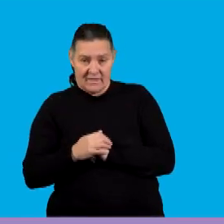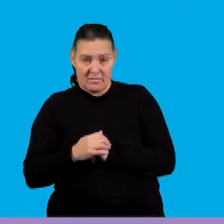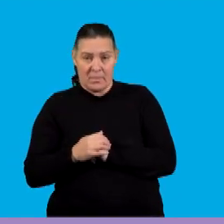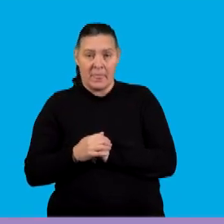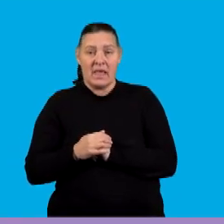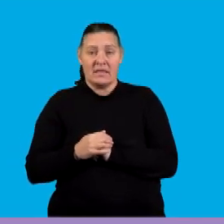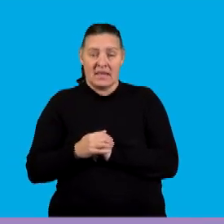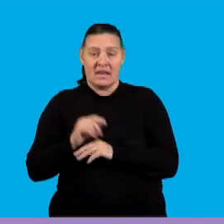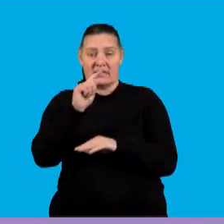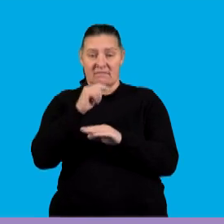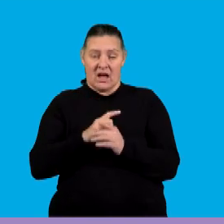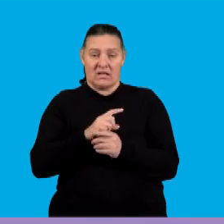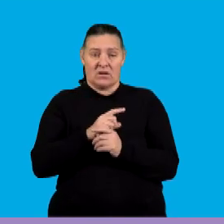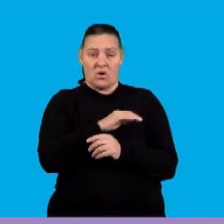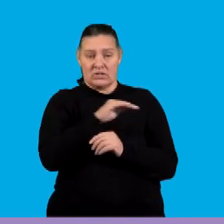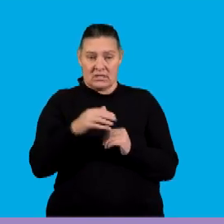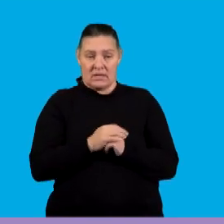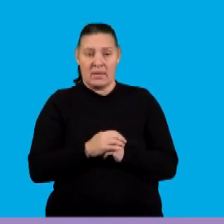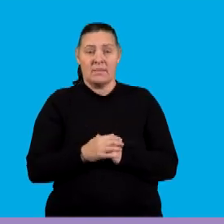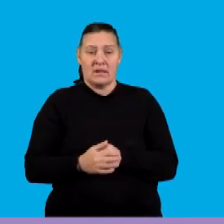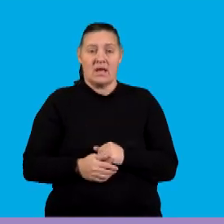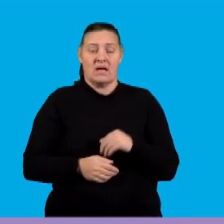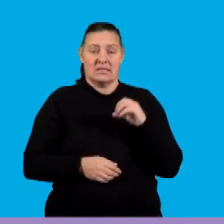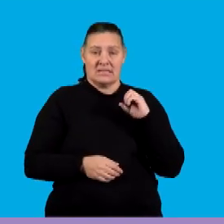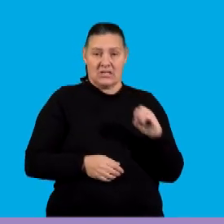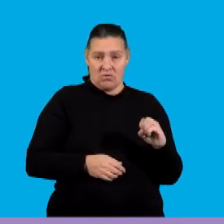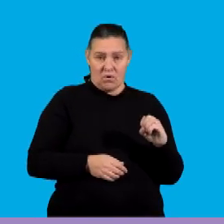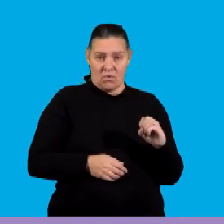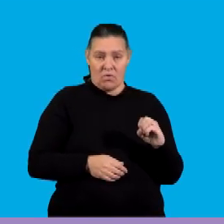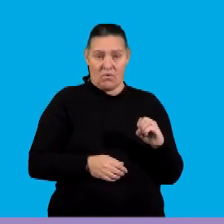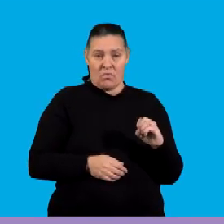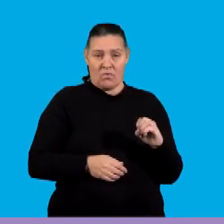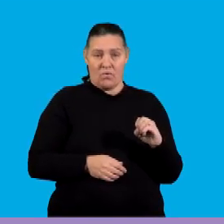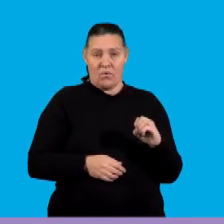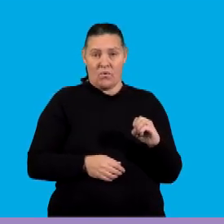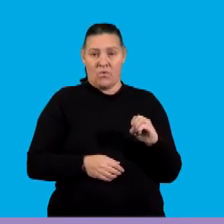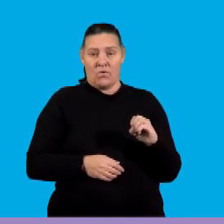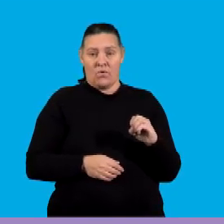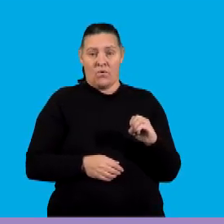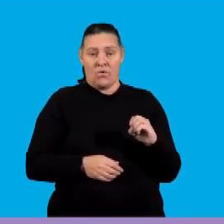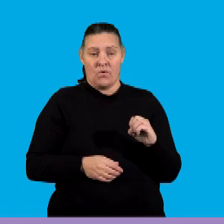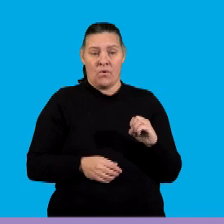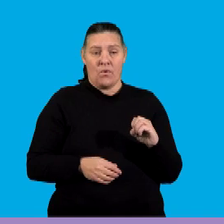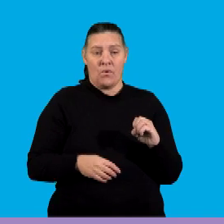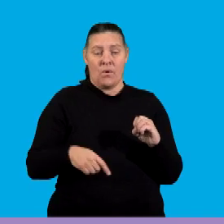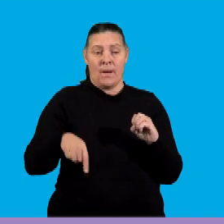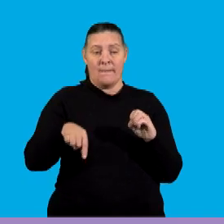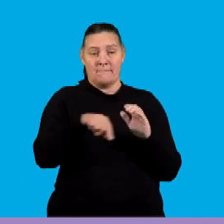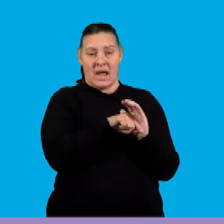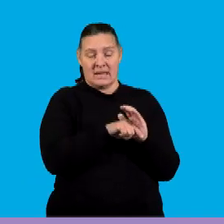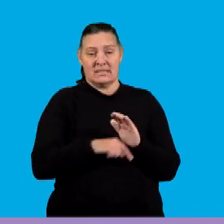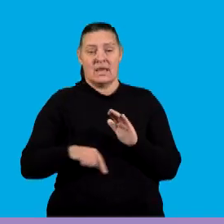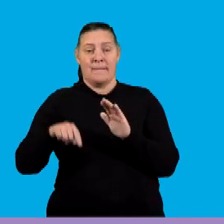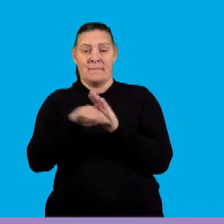divide this by the horizontal change, that is the 0. Remember, because with the vertical change, I started with point A. With